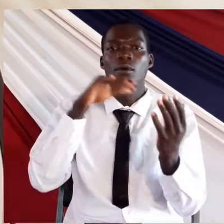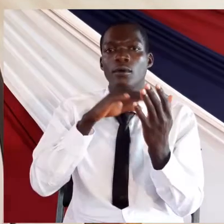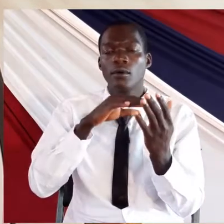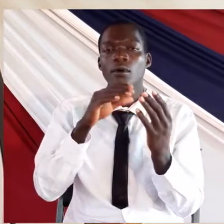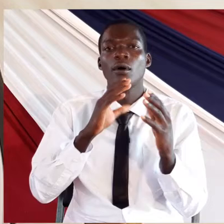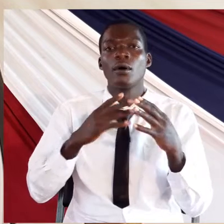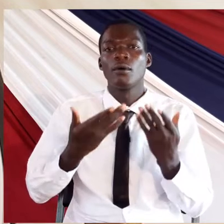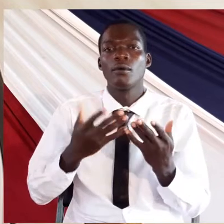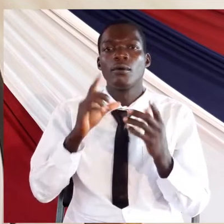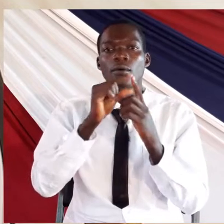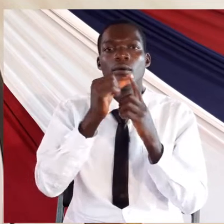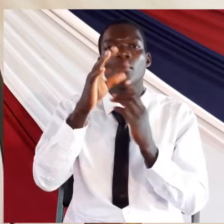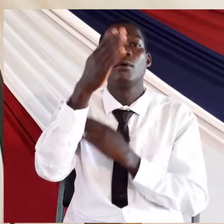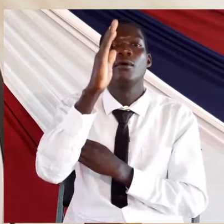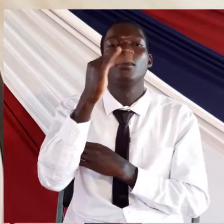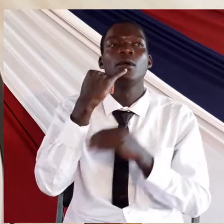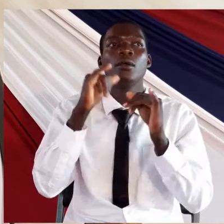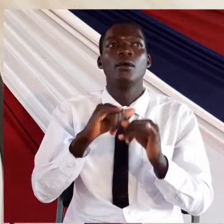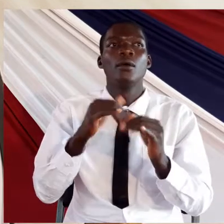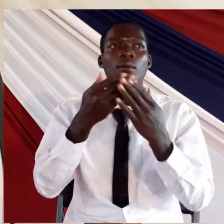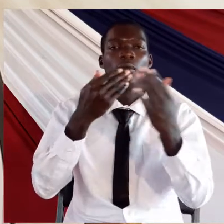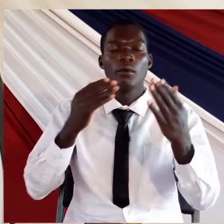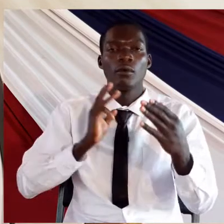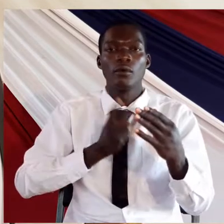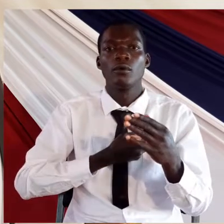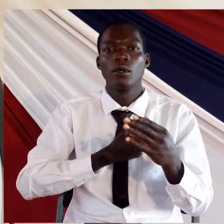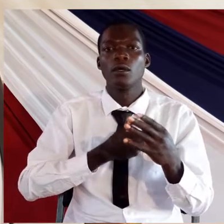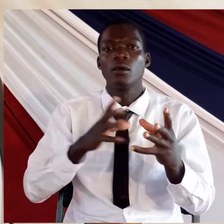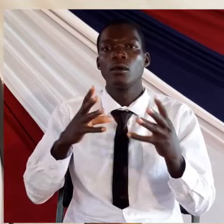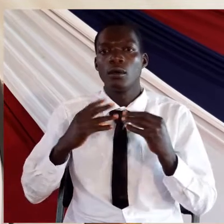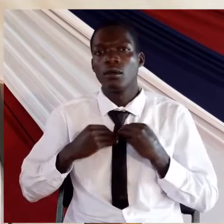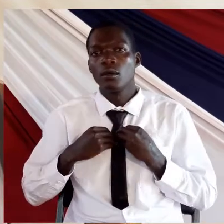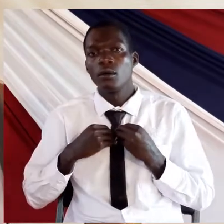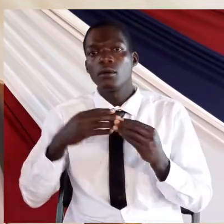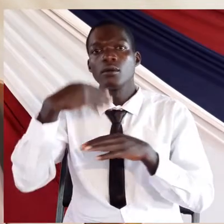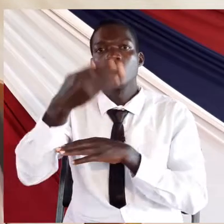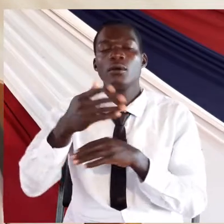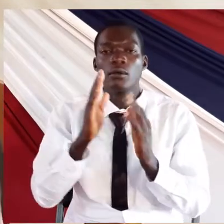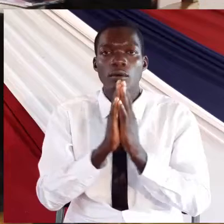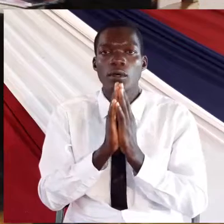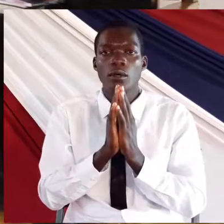Word of God this morning. Before we proceed, let's pray.